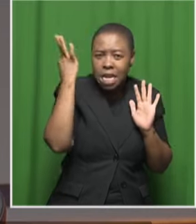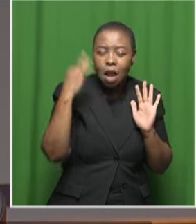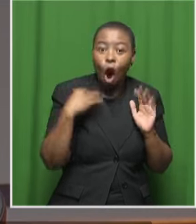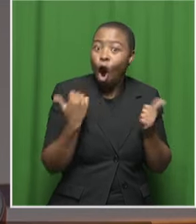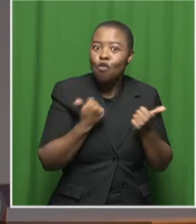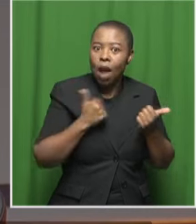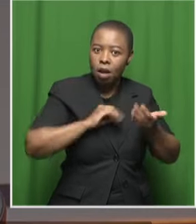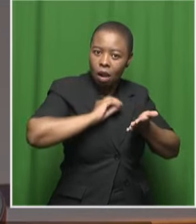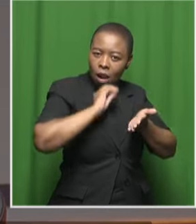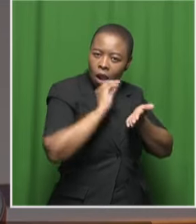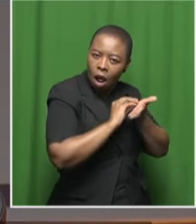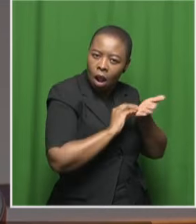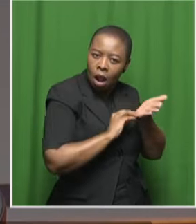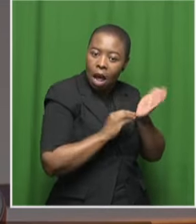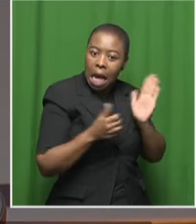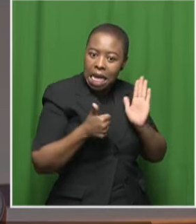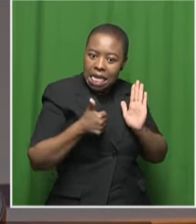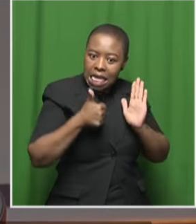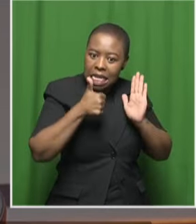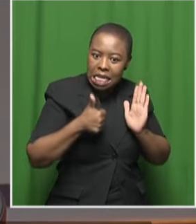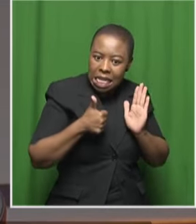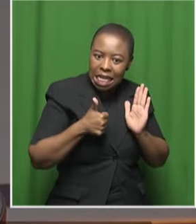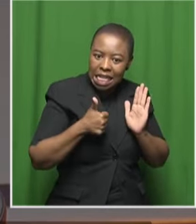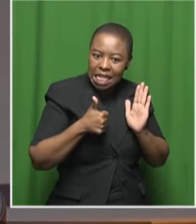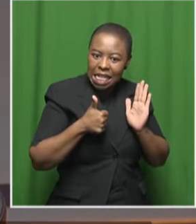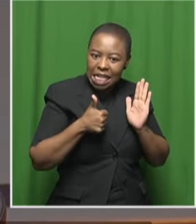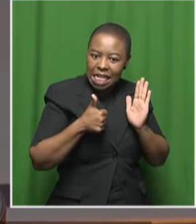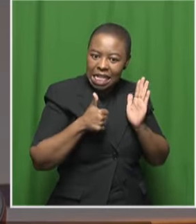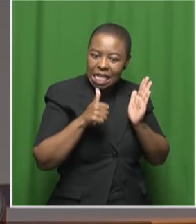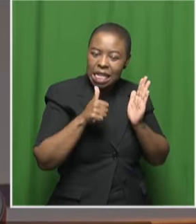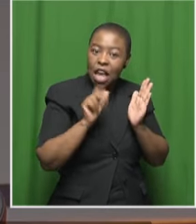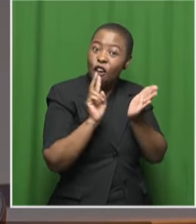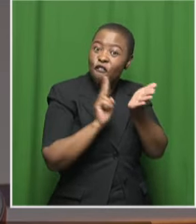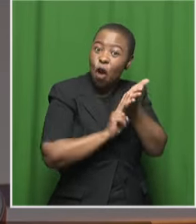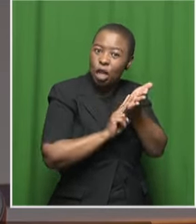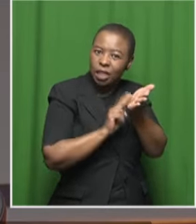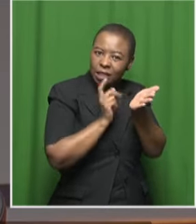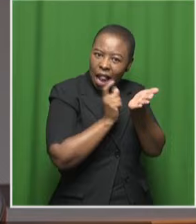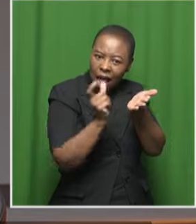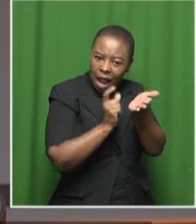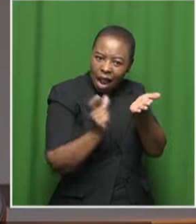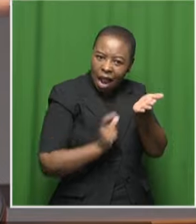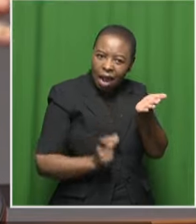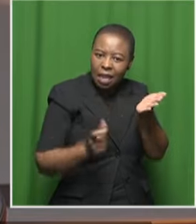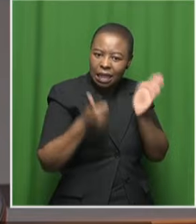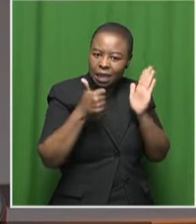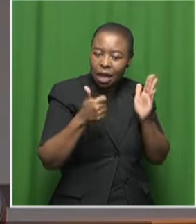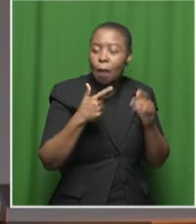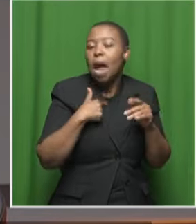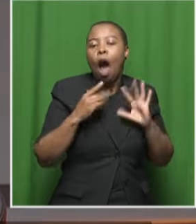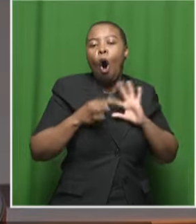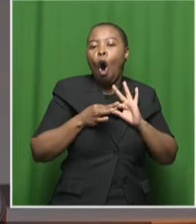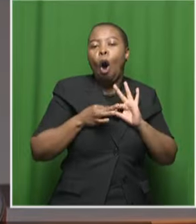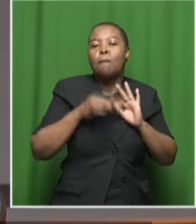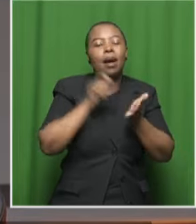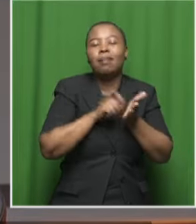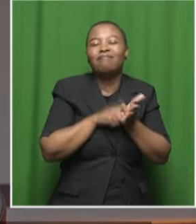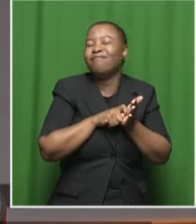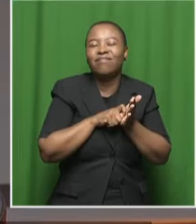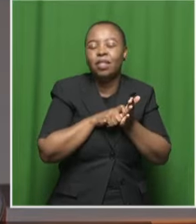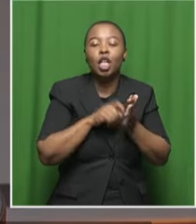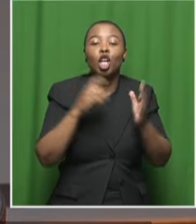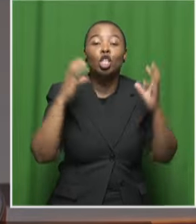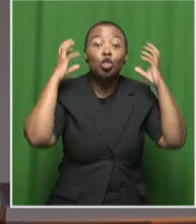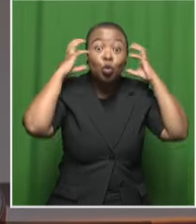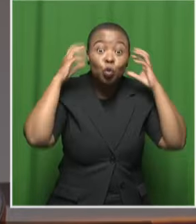written like 6 bars or 8 bars of a verse, and I mean, I don't write at home, I write in the studio. So the moment